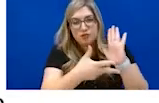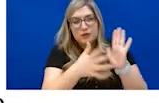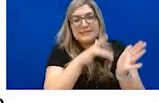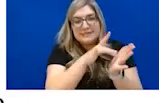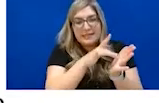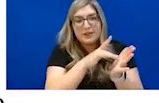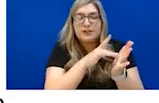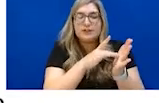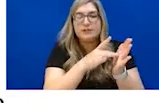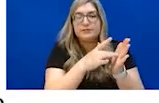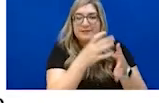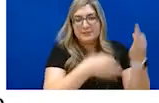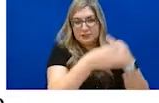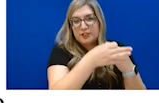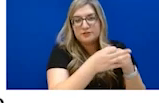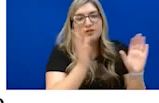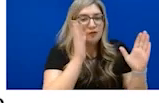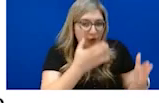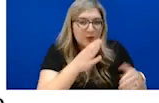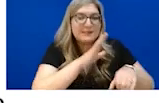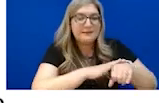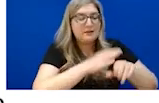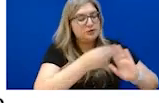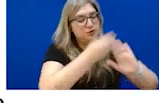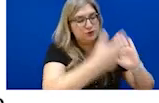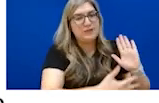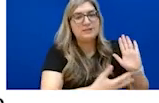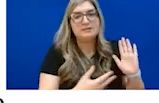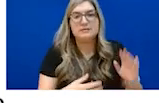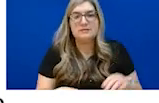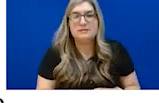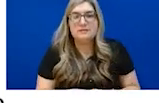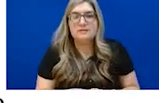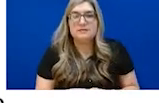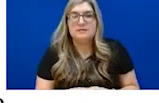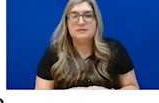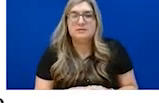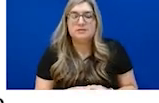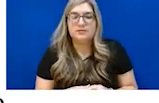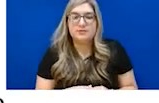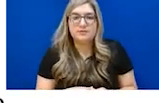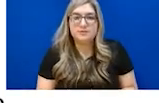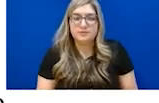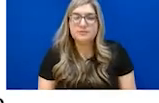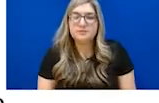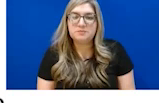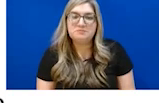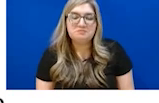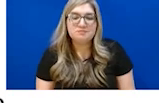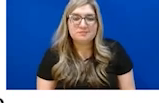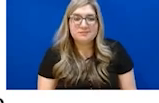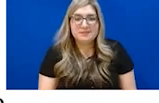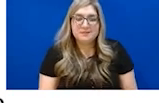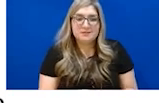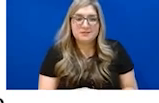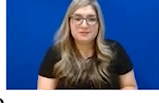the needs of the colleges through all those early conversations, but now the main focus is on the students. How